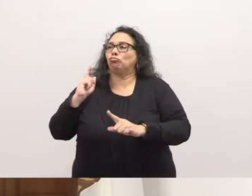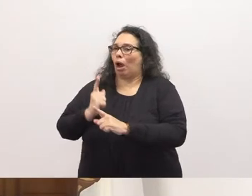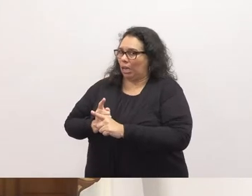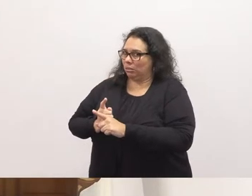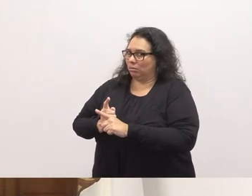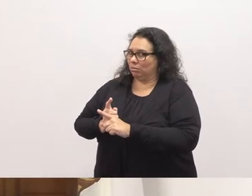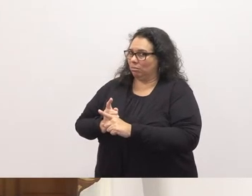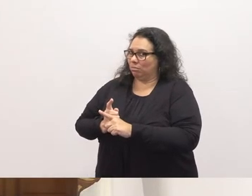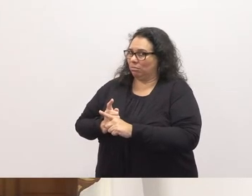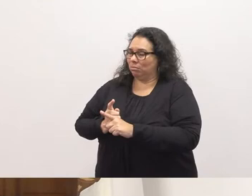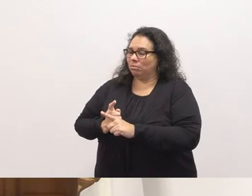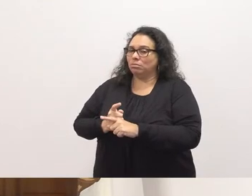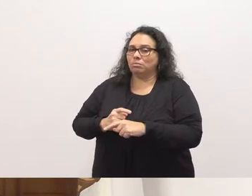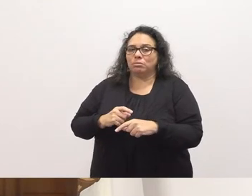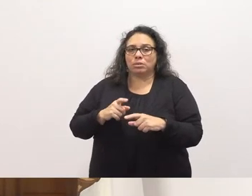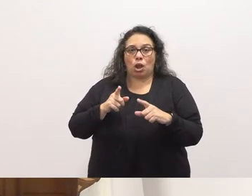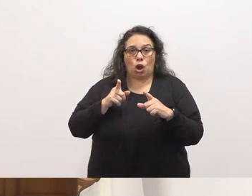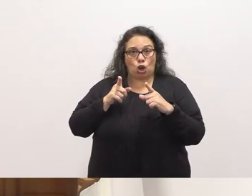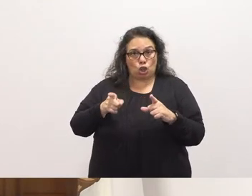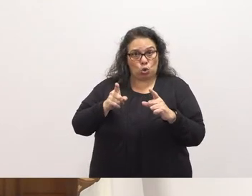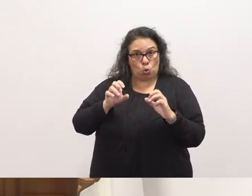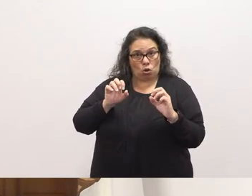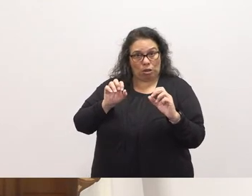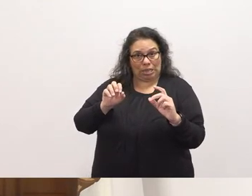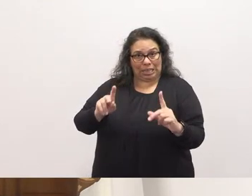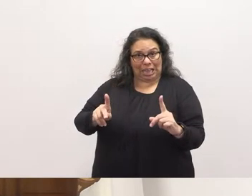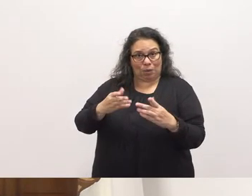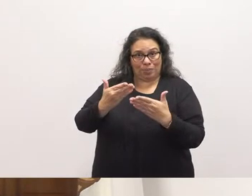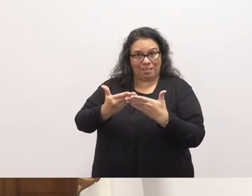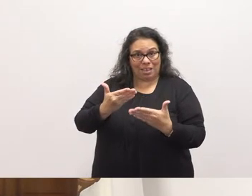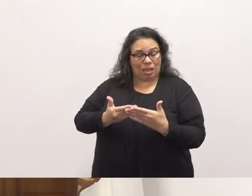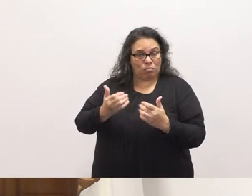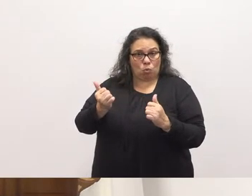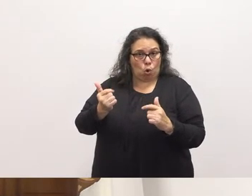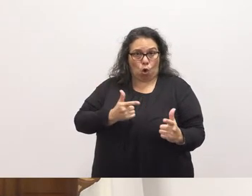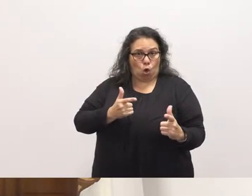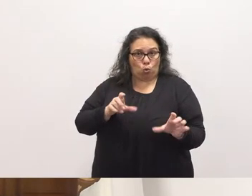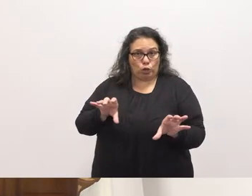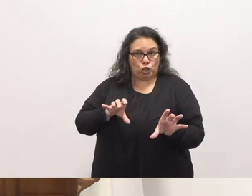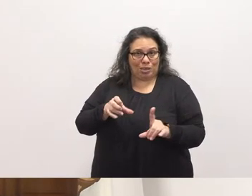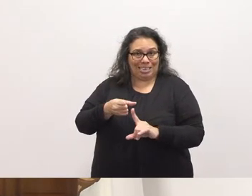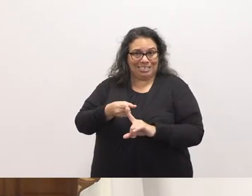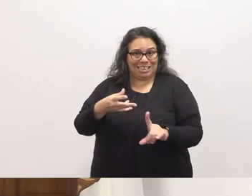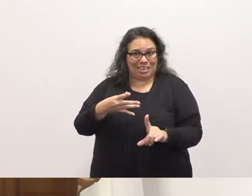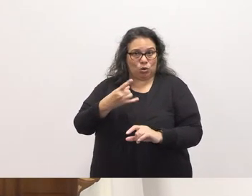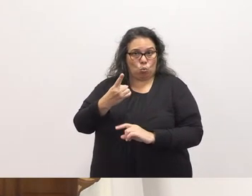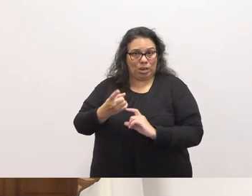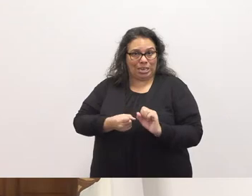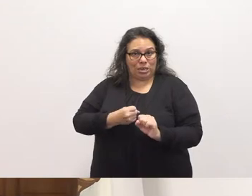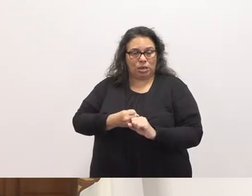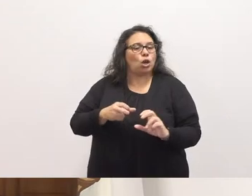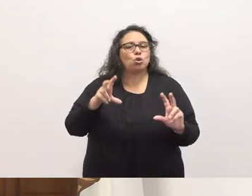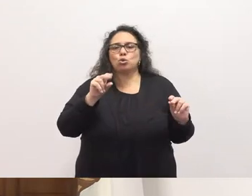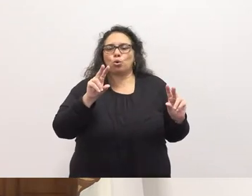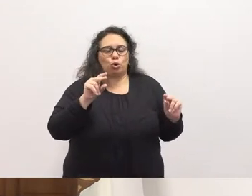So are you okay with the fact that all we want to do is extend it a year? No,